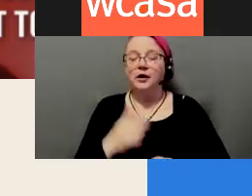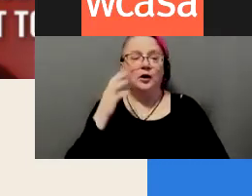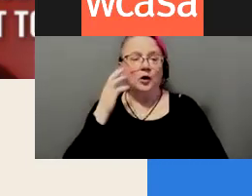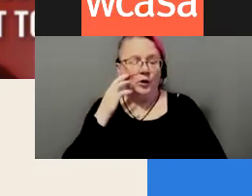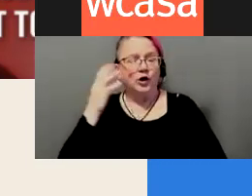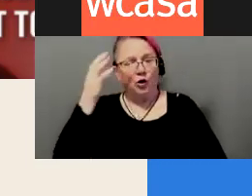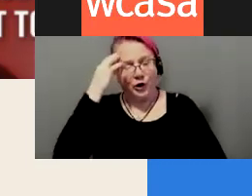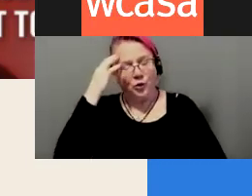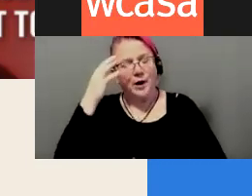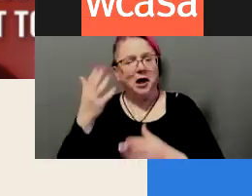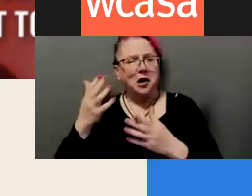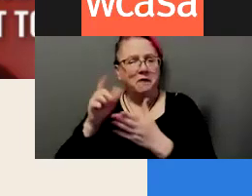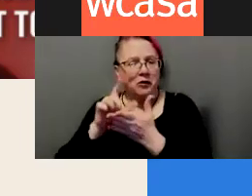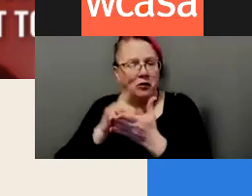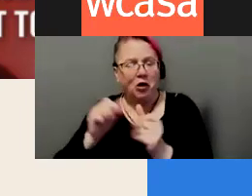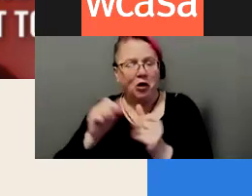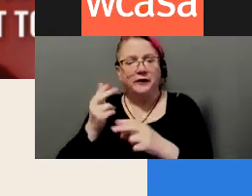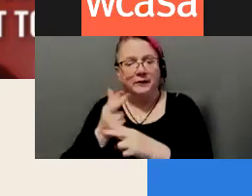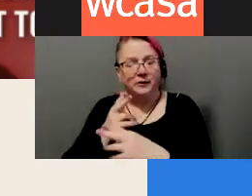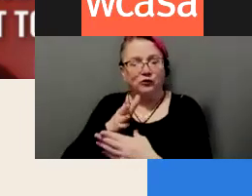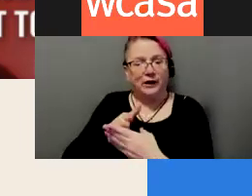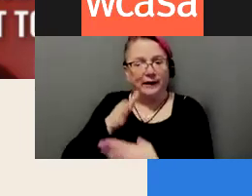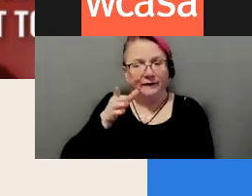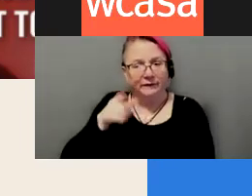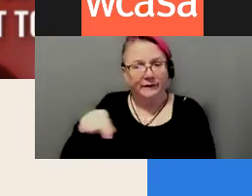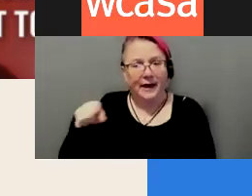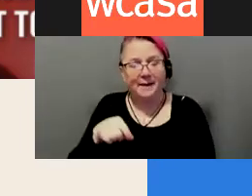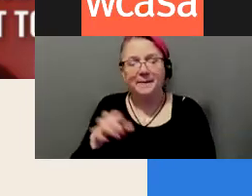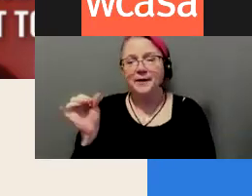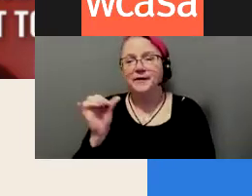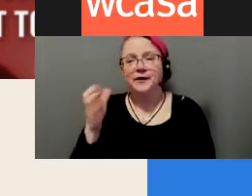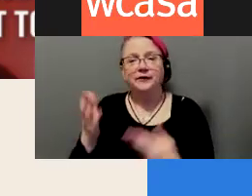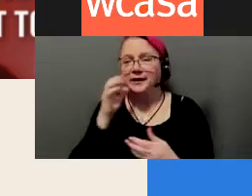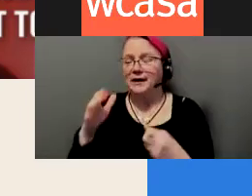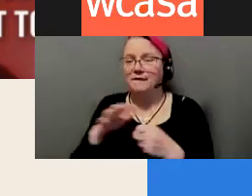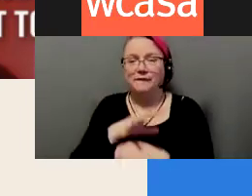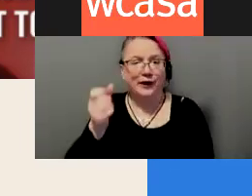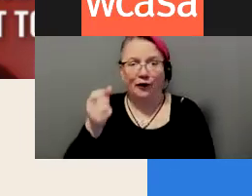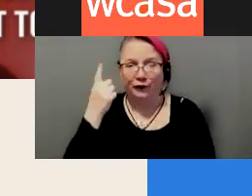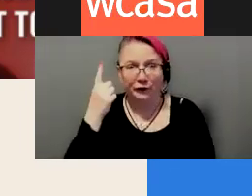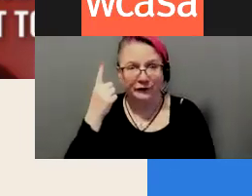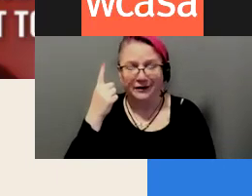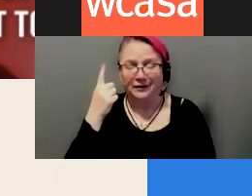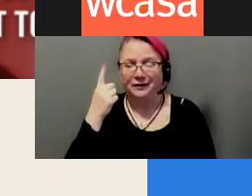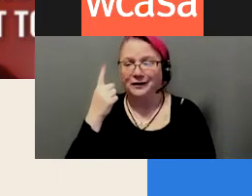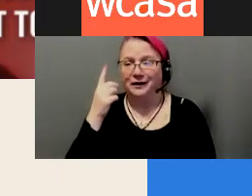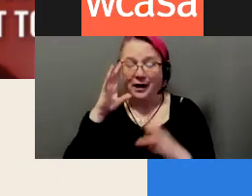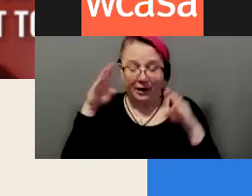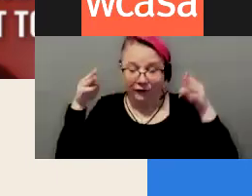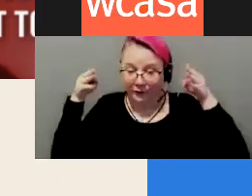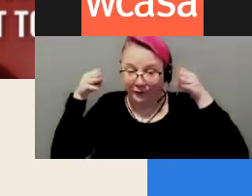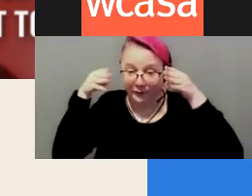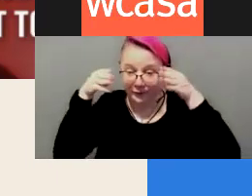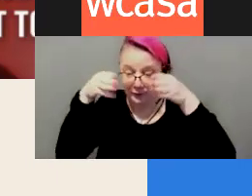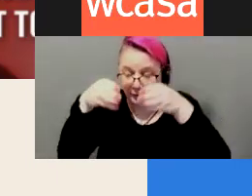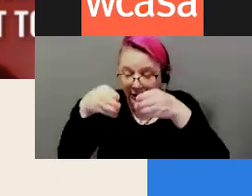material laws and that they can be used against them, they also may not completely understand them, and they may have tunnel vision on those